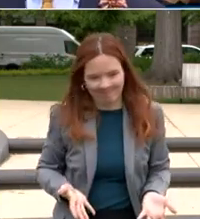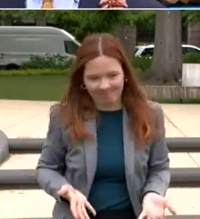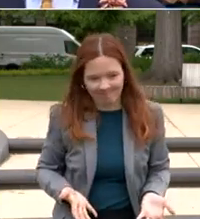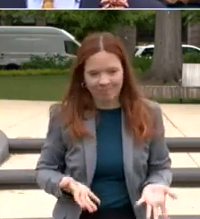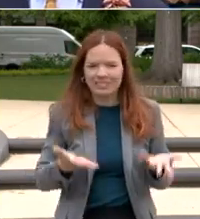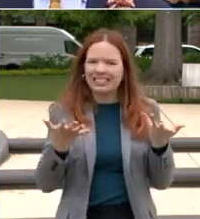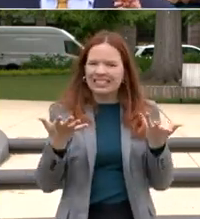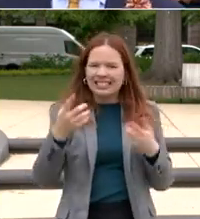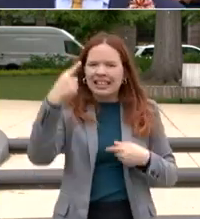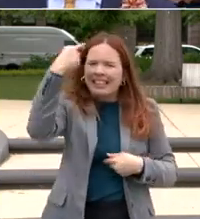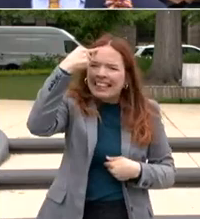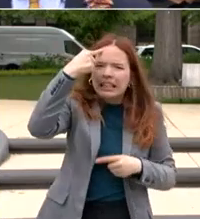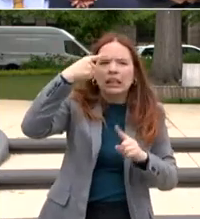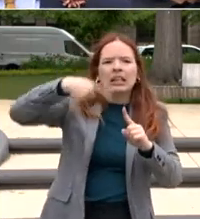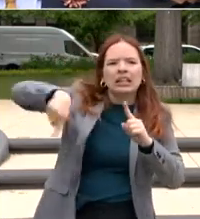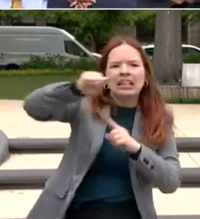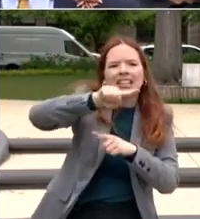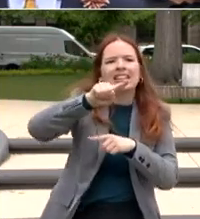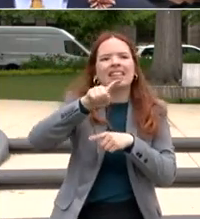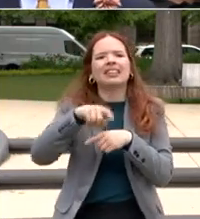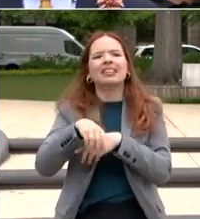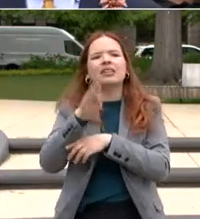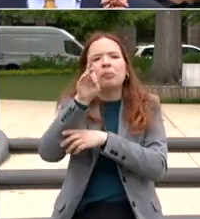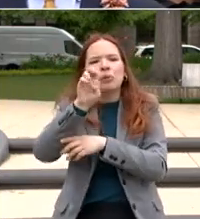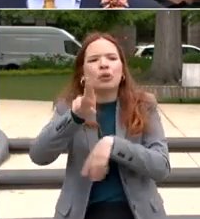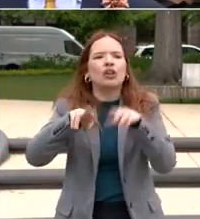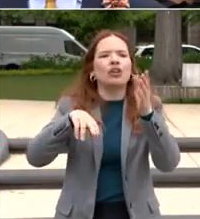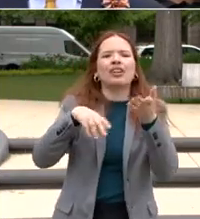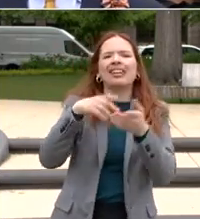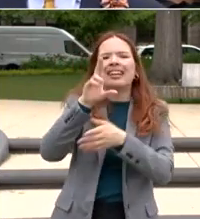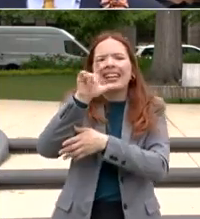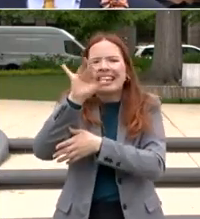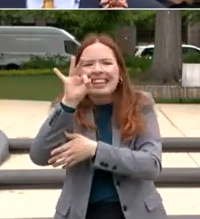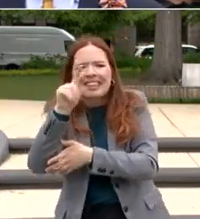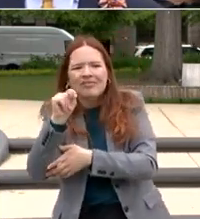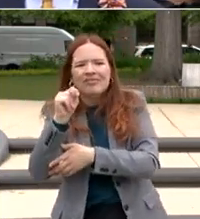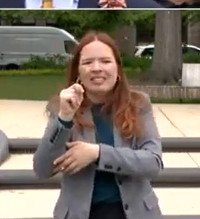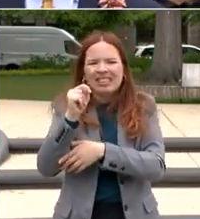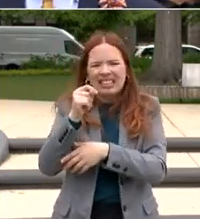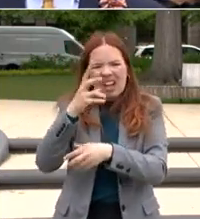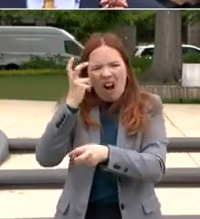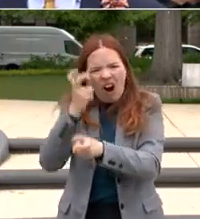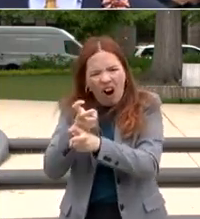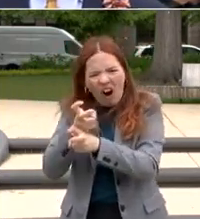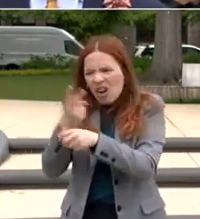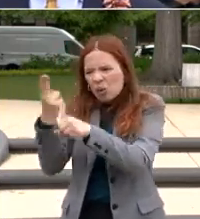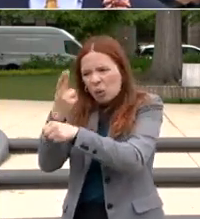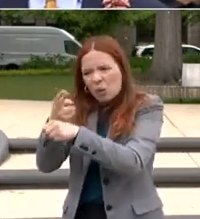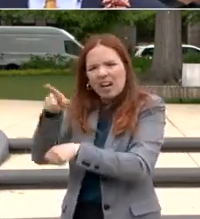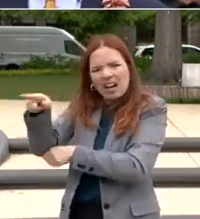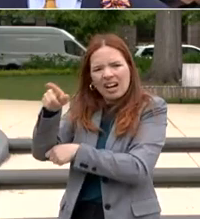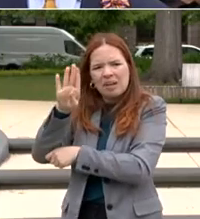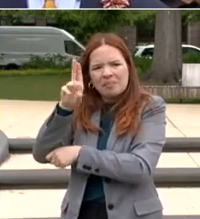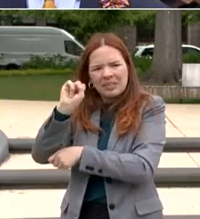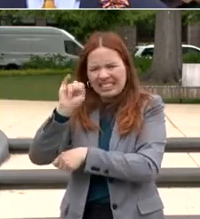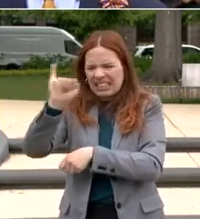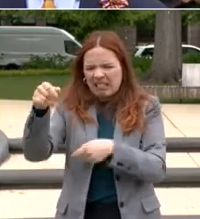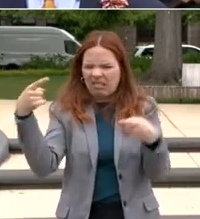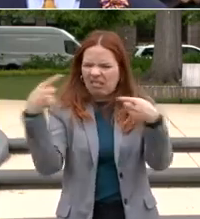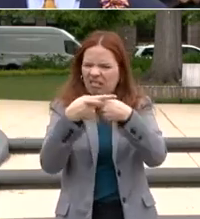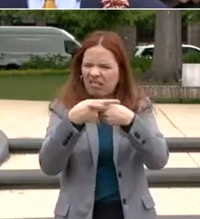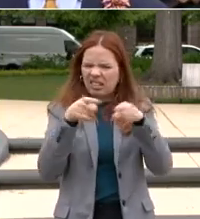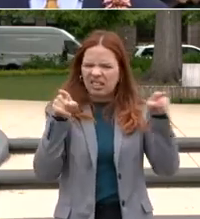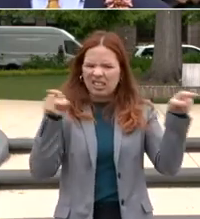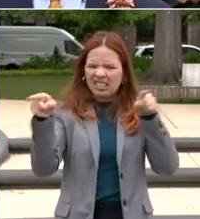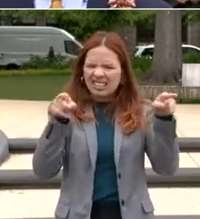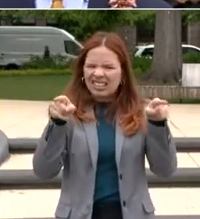Lyft, and make it harder to use the bus. What are we doing, and what message are we sending to downtown? We have